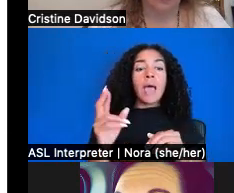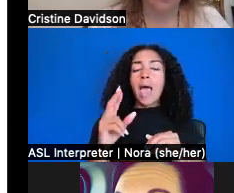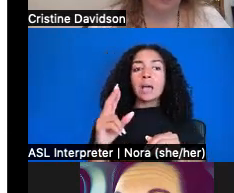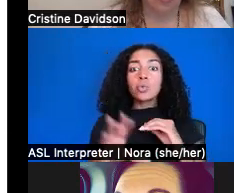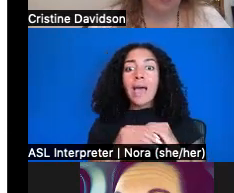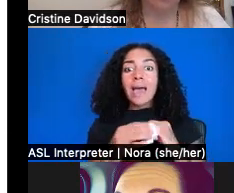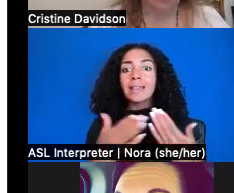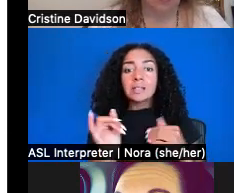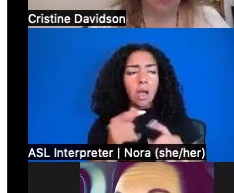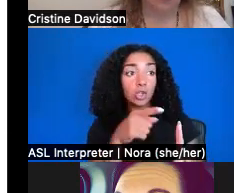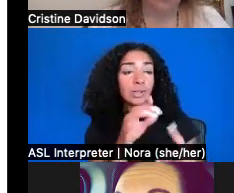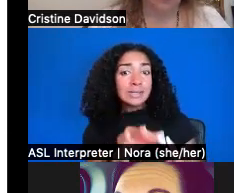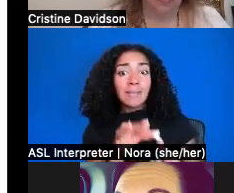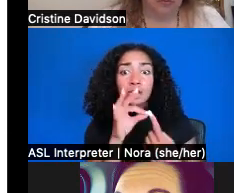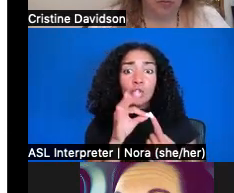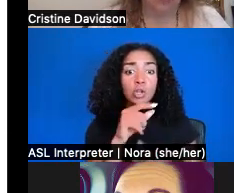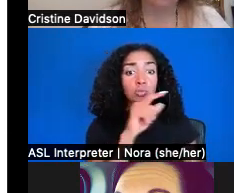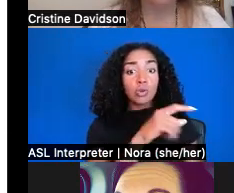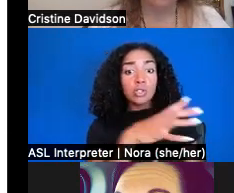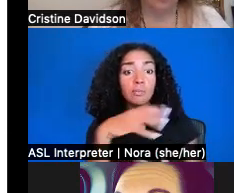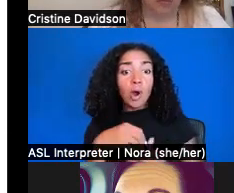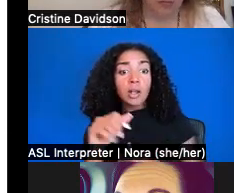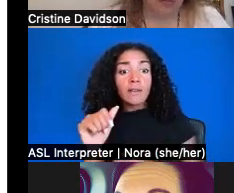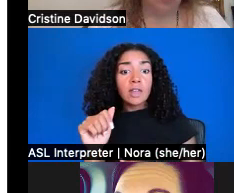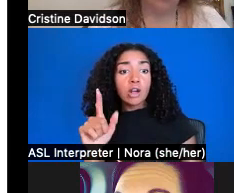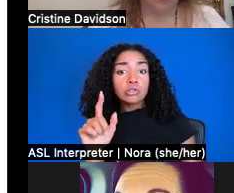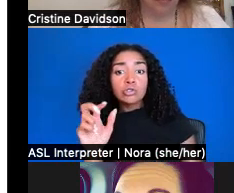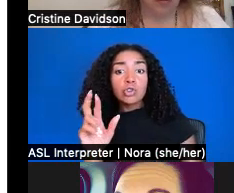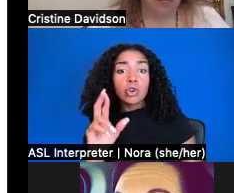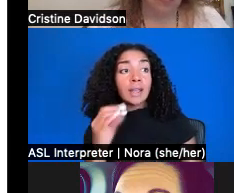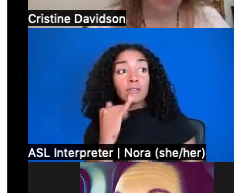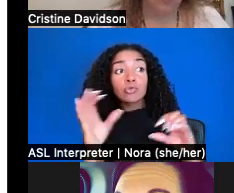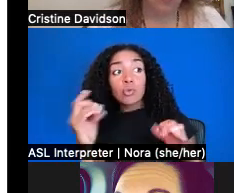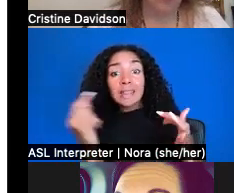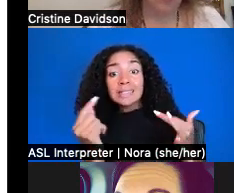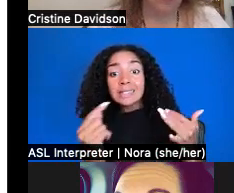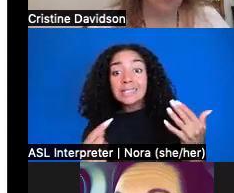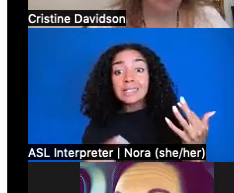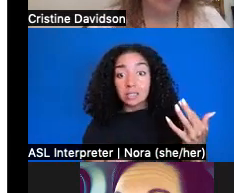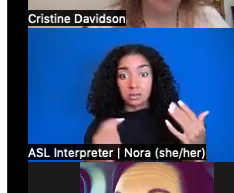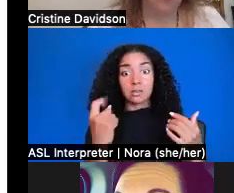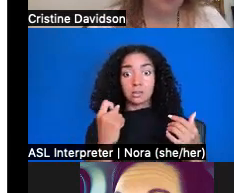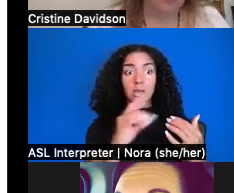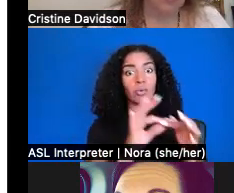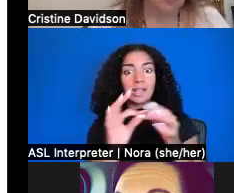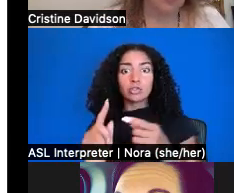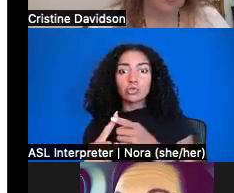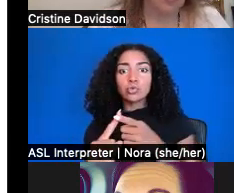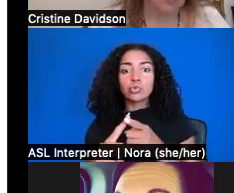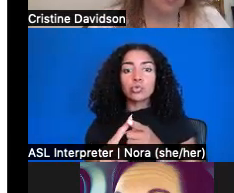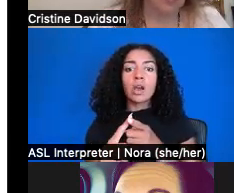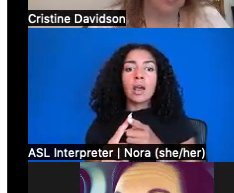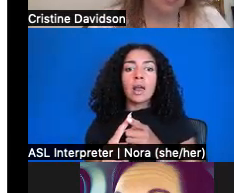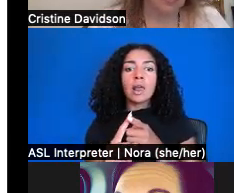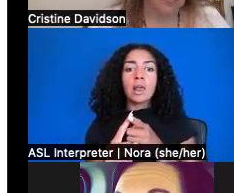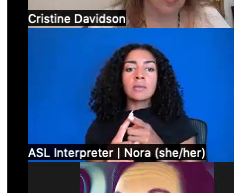be this part of the altar by doing this and that and the other. And that goes all the way to the game of urban, like,